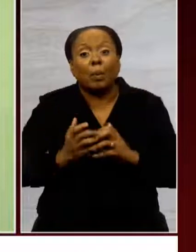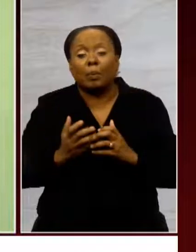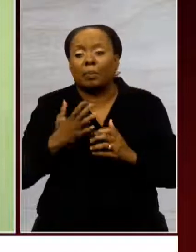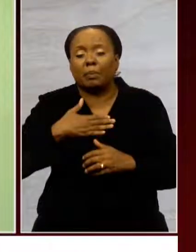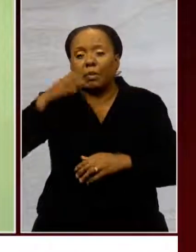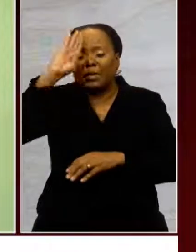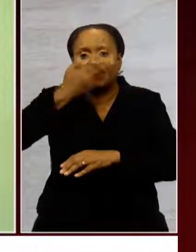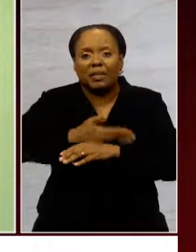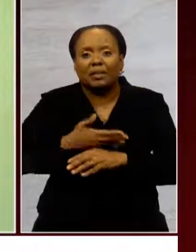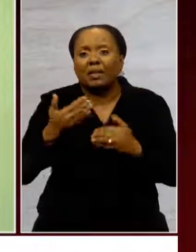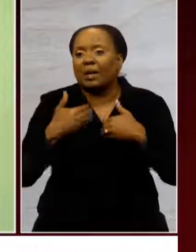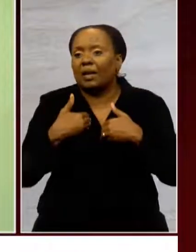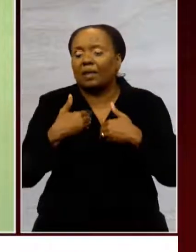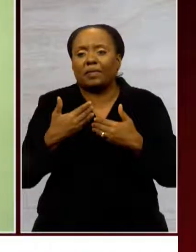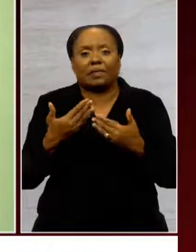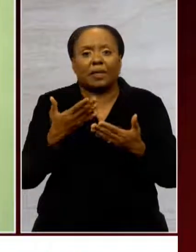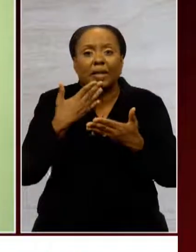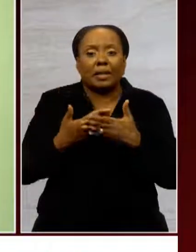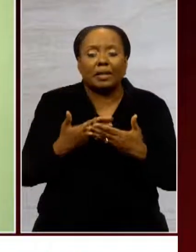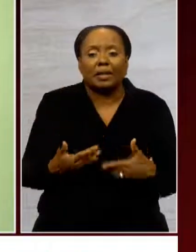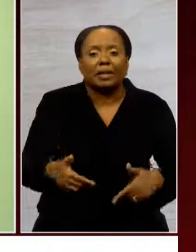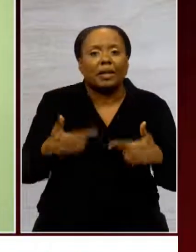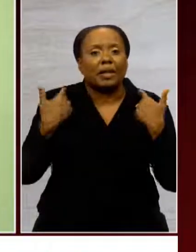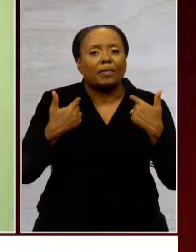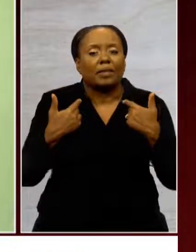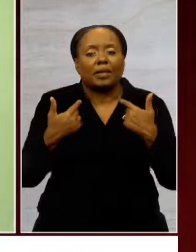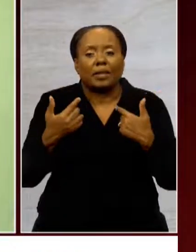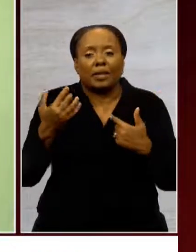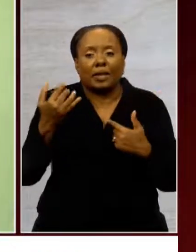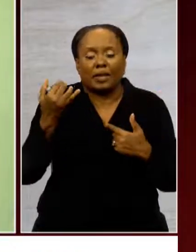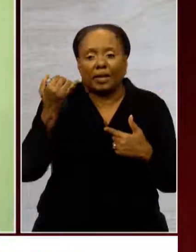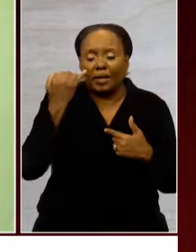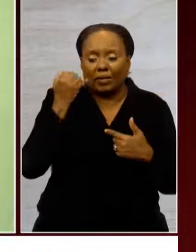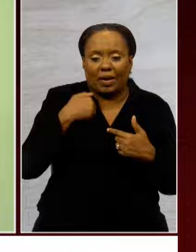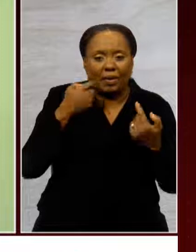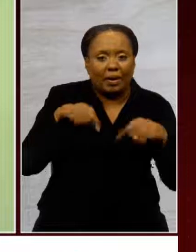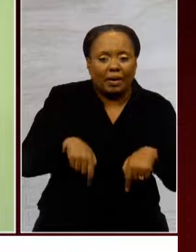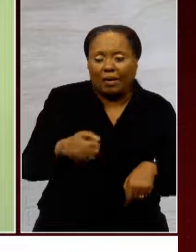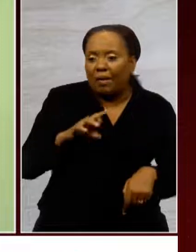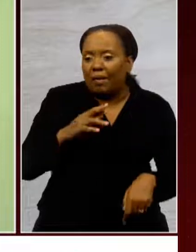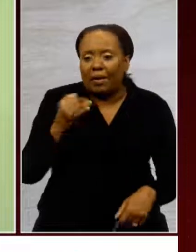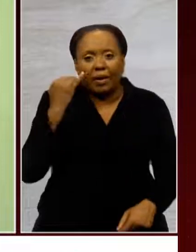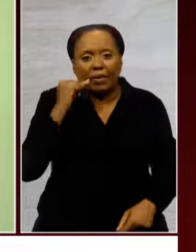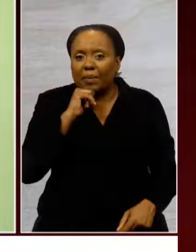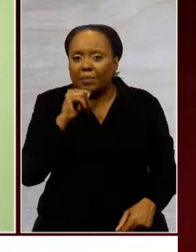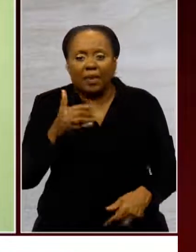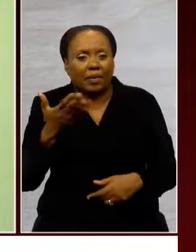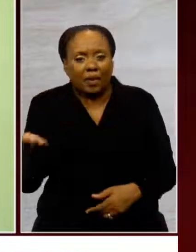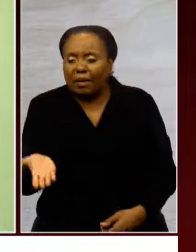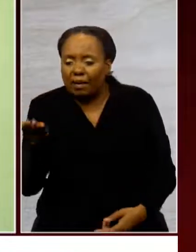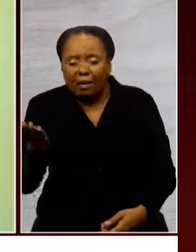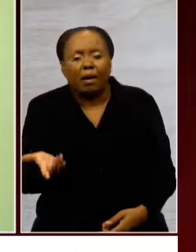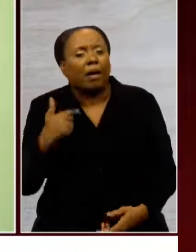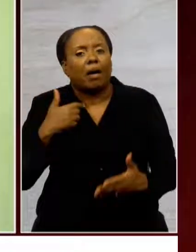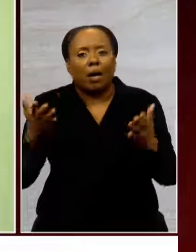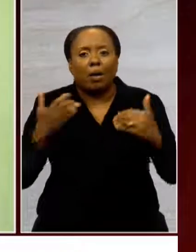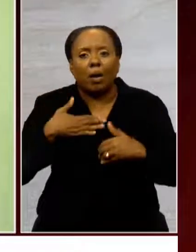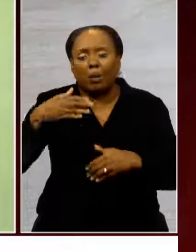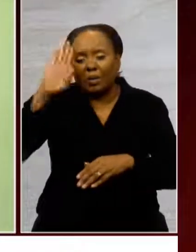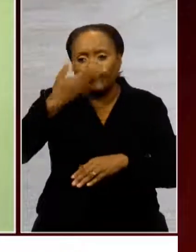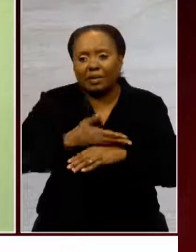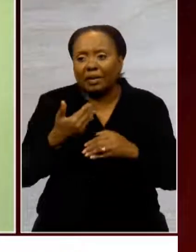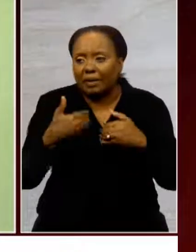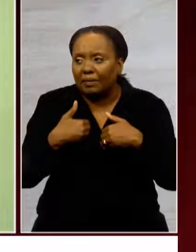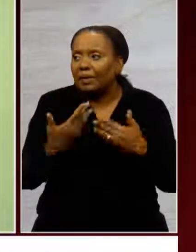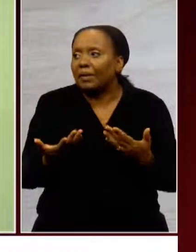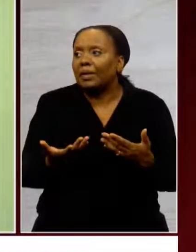life, whether I'm here or not, as time moves forward. So it's a passion. It is something I want to see changed. I've had, as I said,